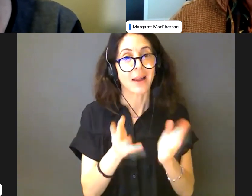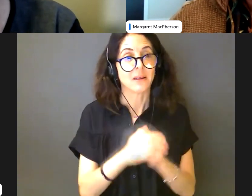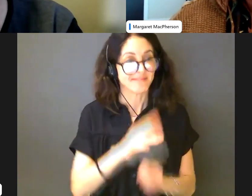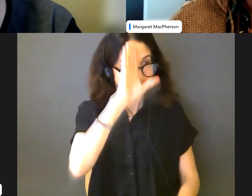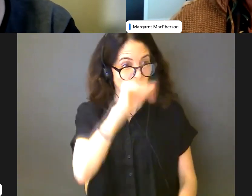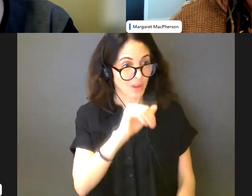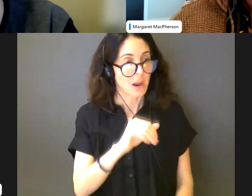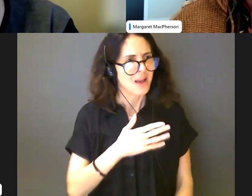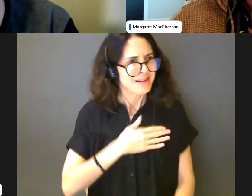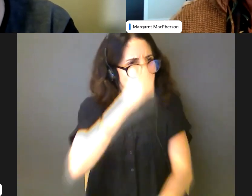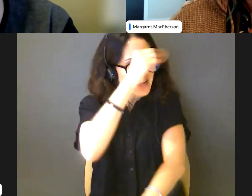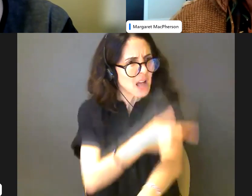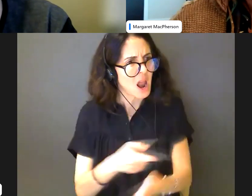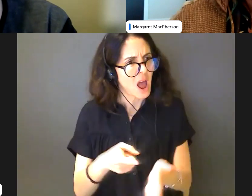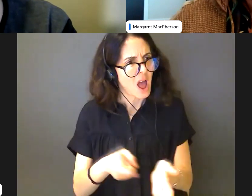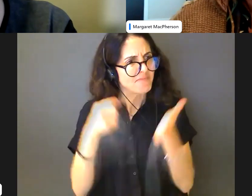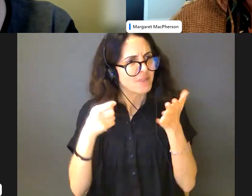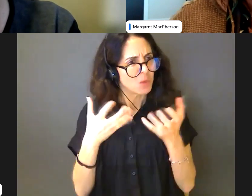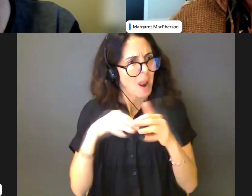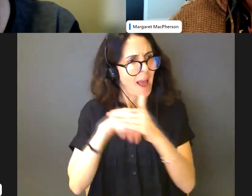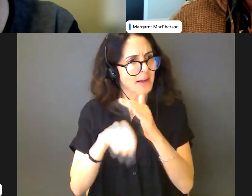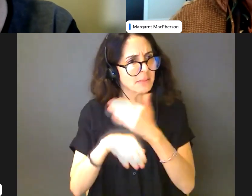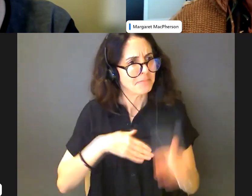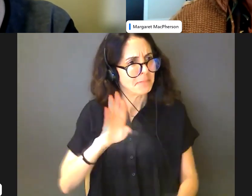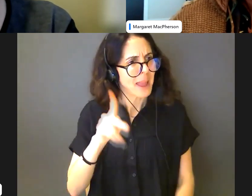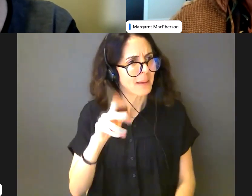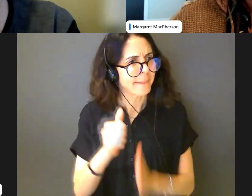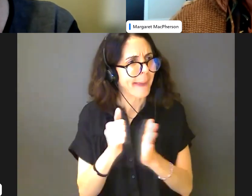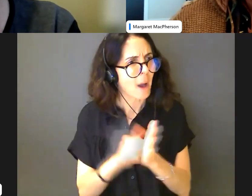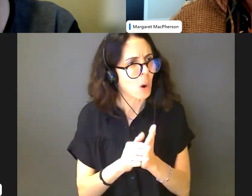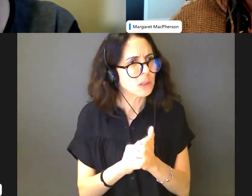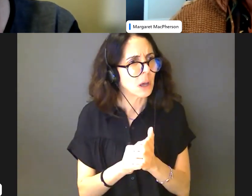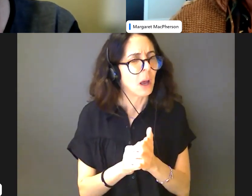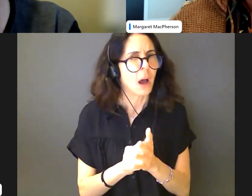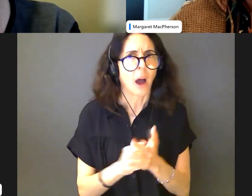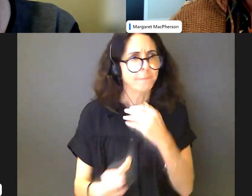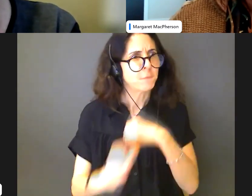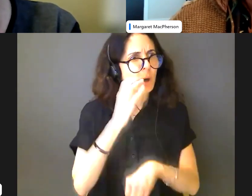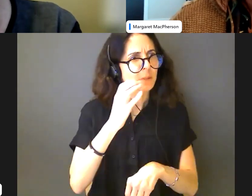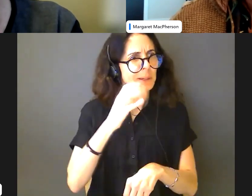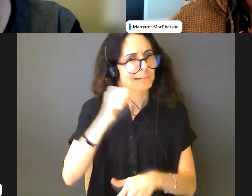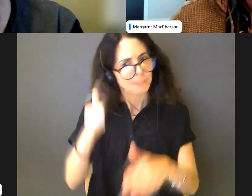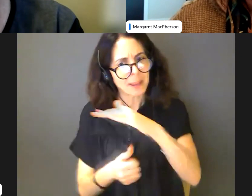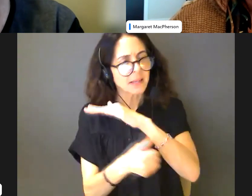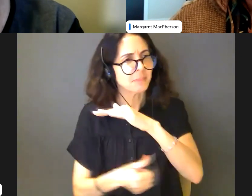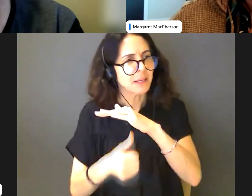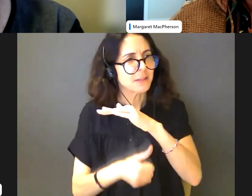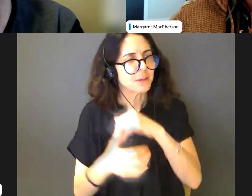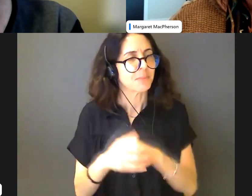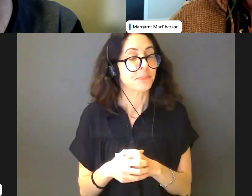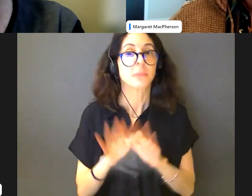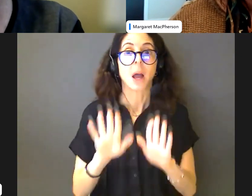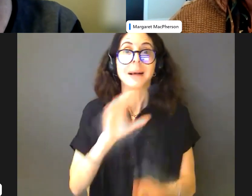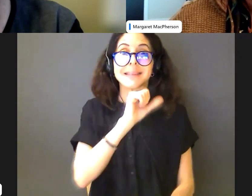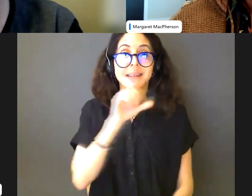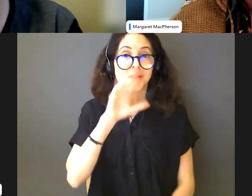was demanding access to her bank account and that he had moved her into the basement of his home. The senior center was